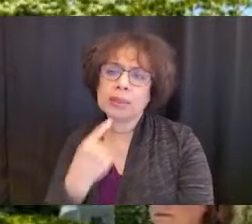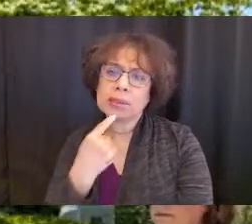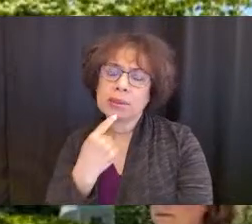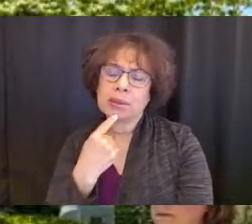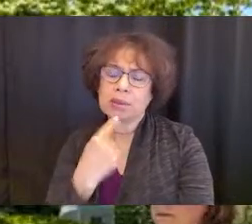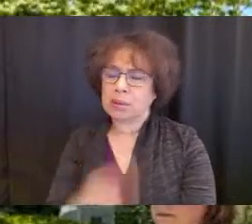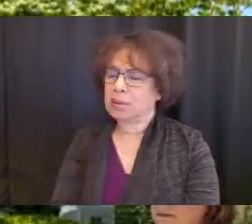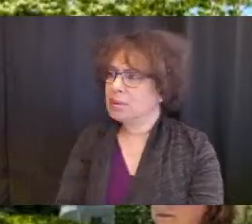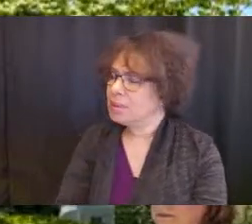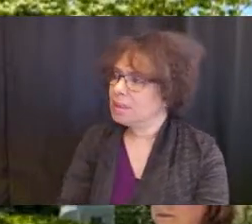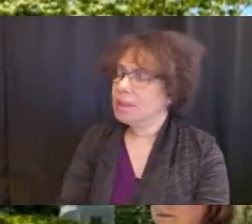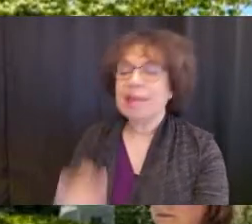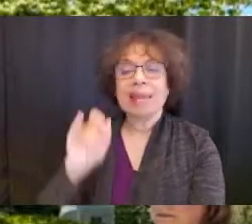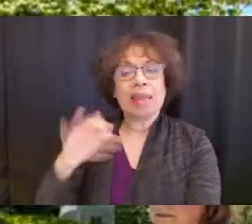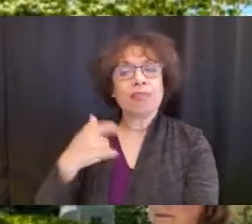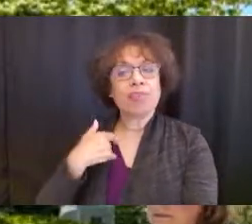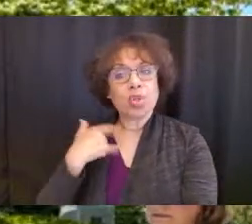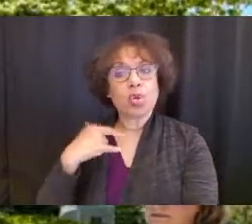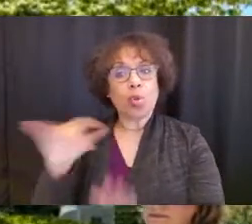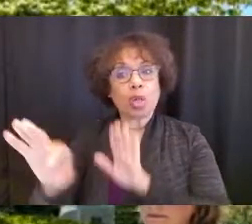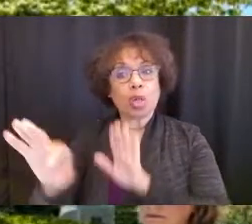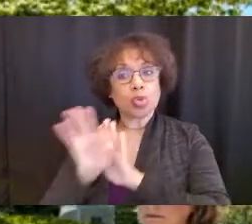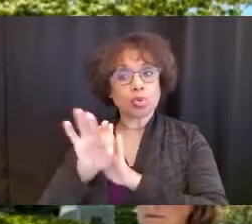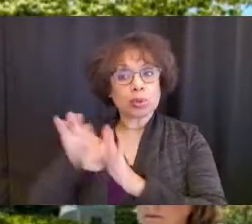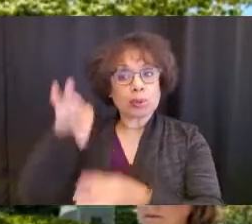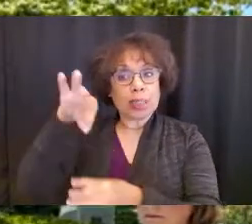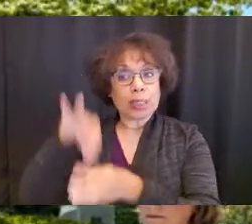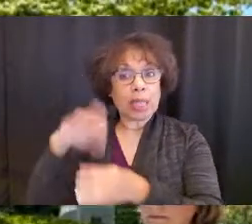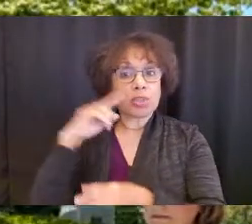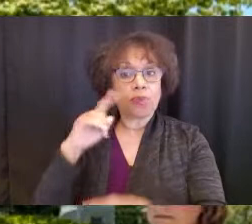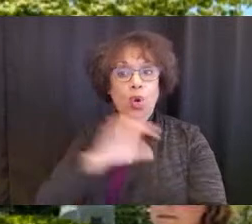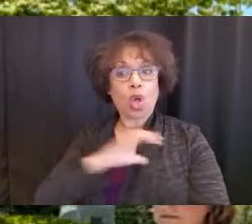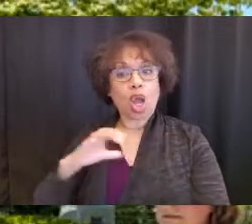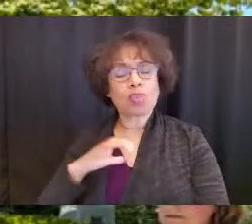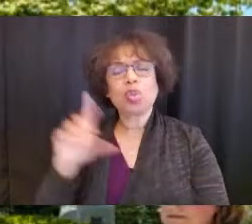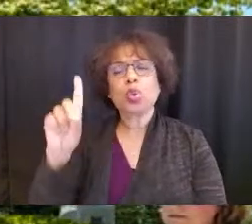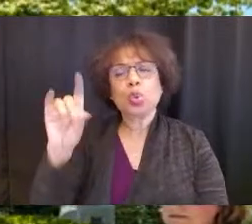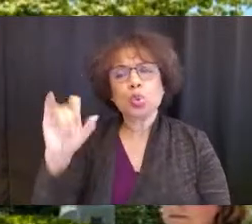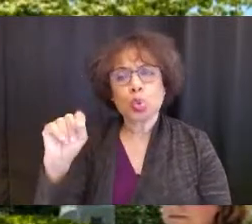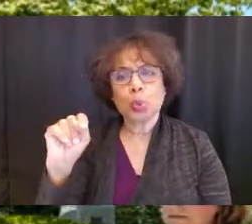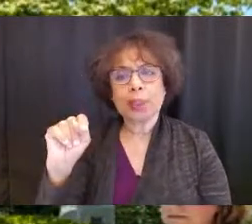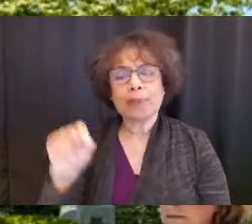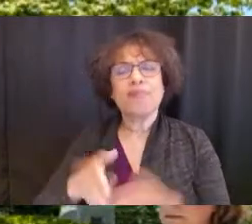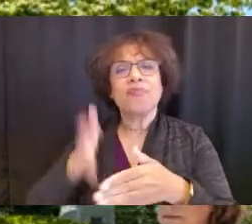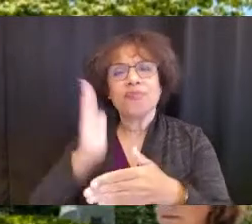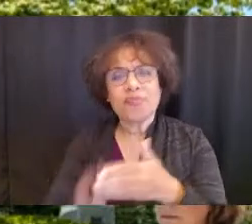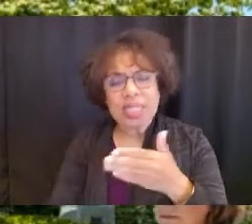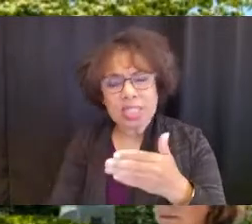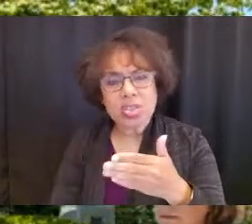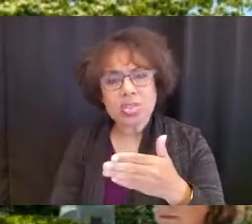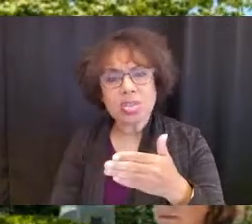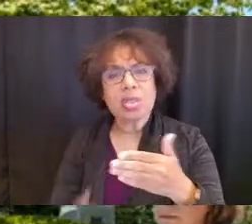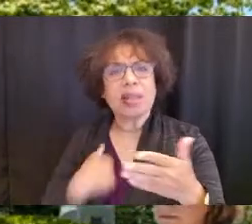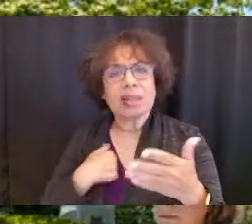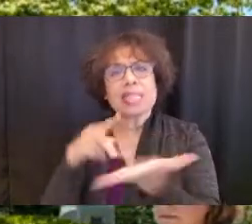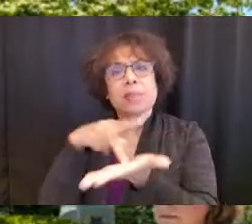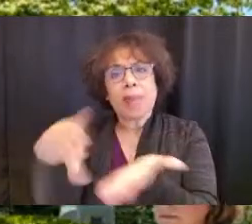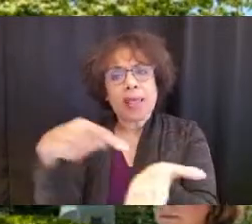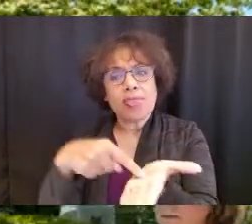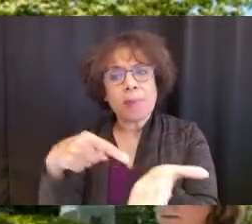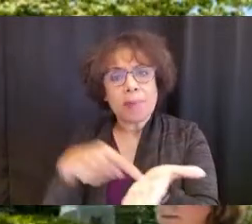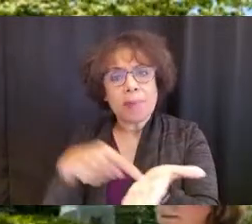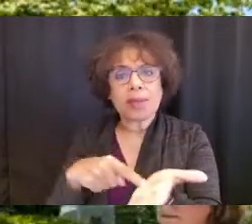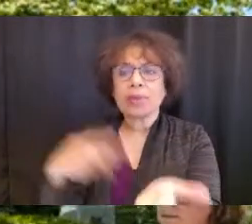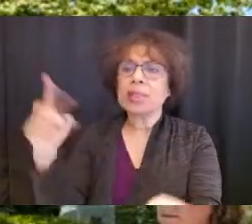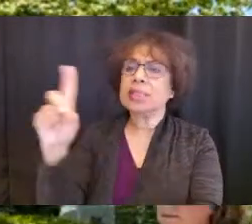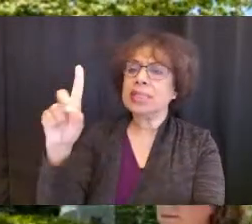If you're elected to Congress, let's get there and get this done. Let's lift the ceiling. Let's get the debt ceiling lifted and make sure